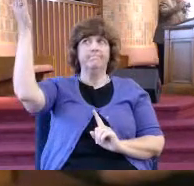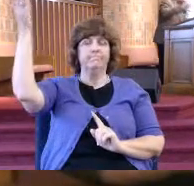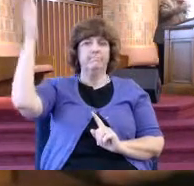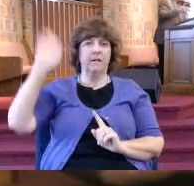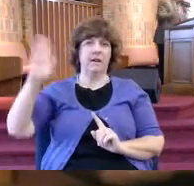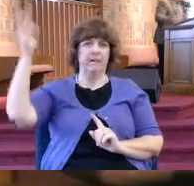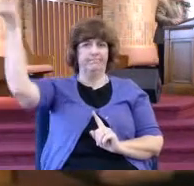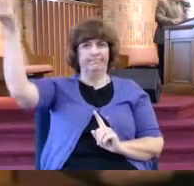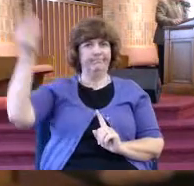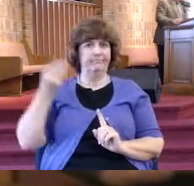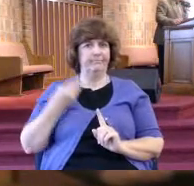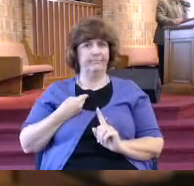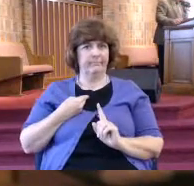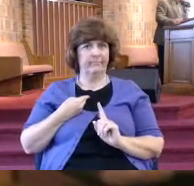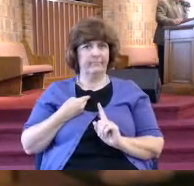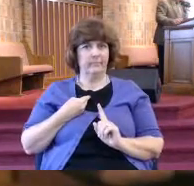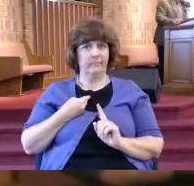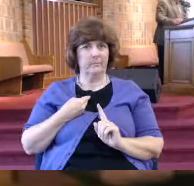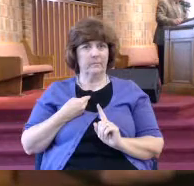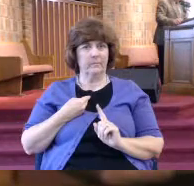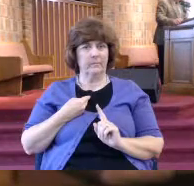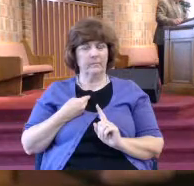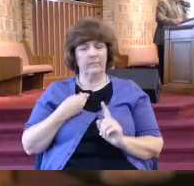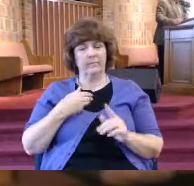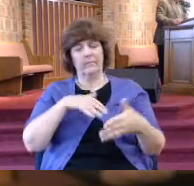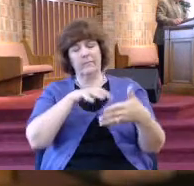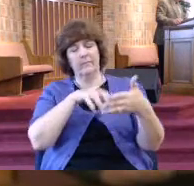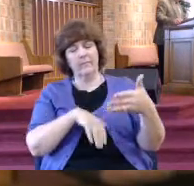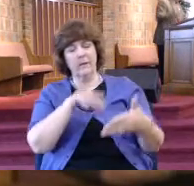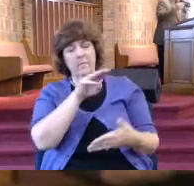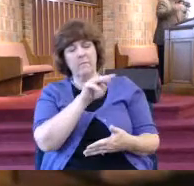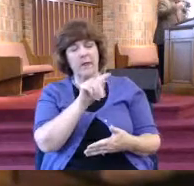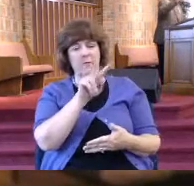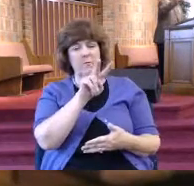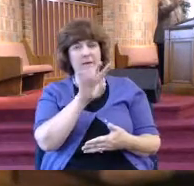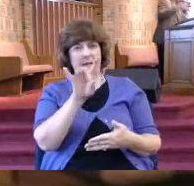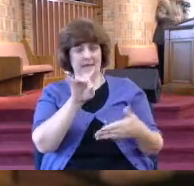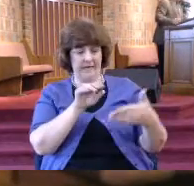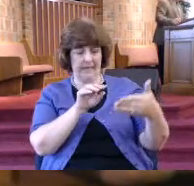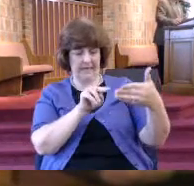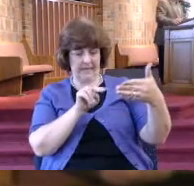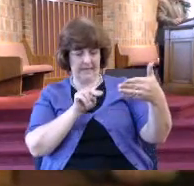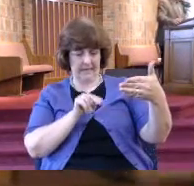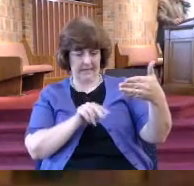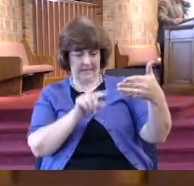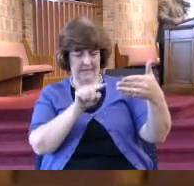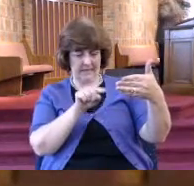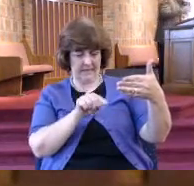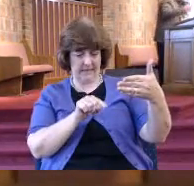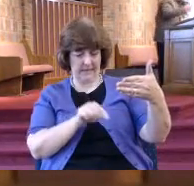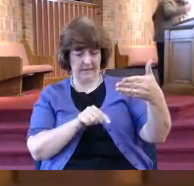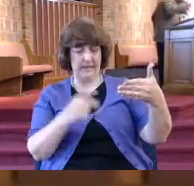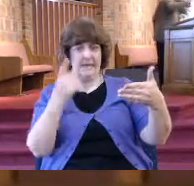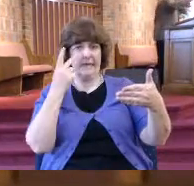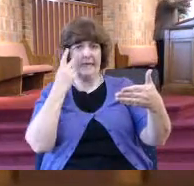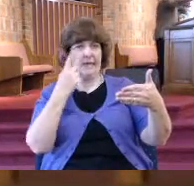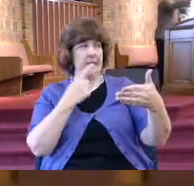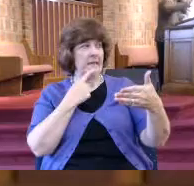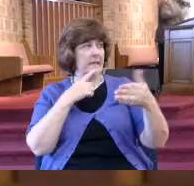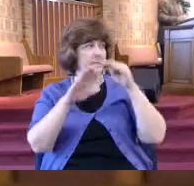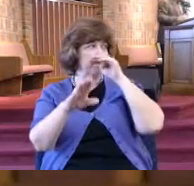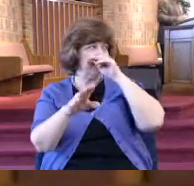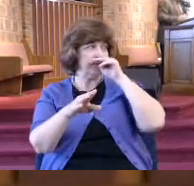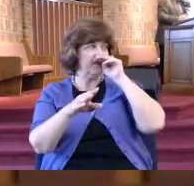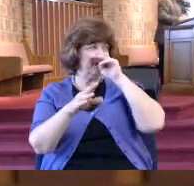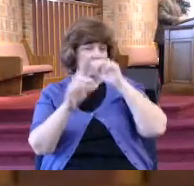The next two verses there in Matthew chapter 28 take us one step further. Having given the authority